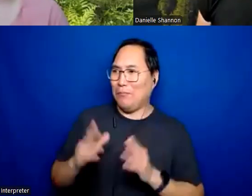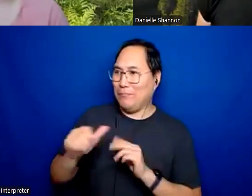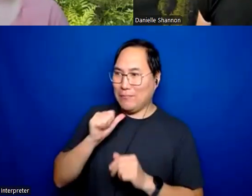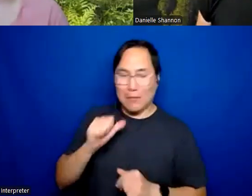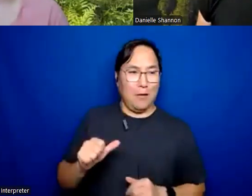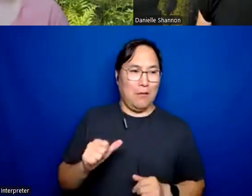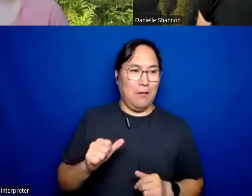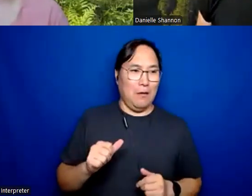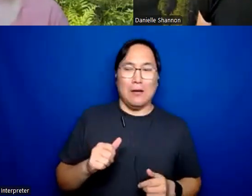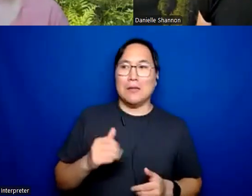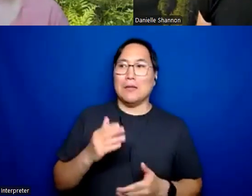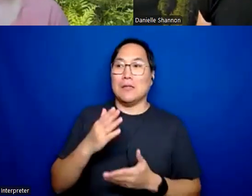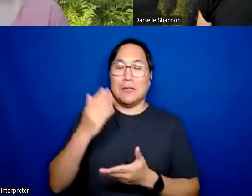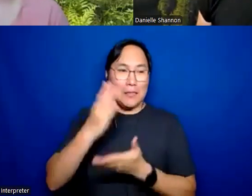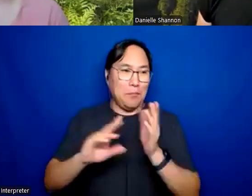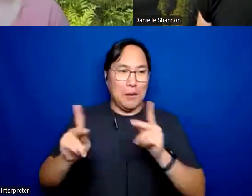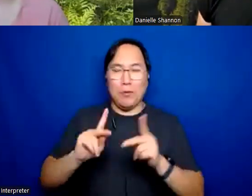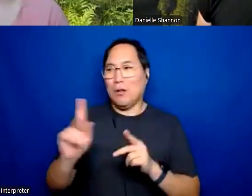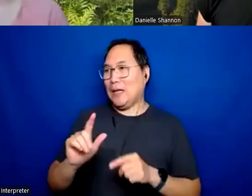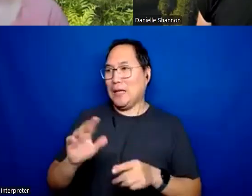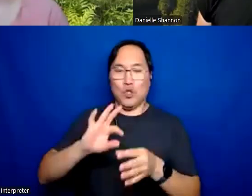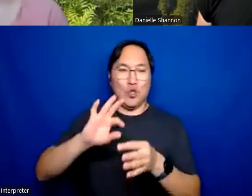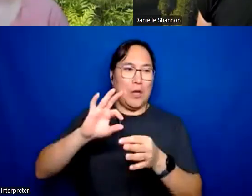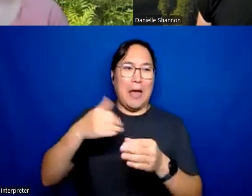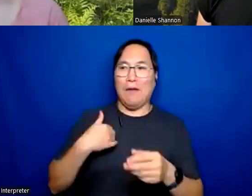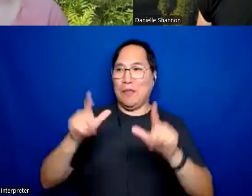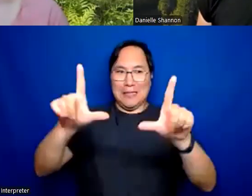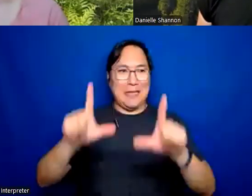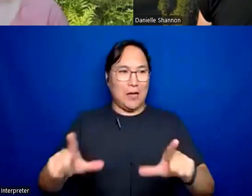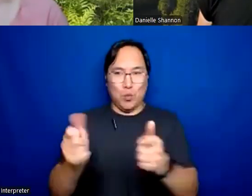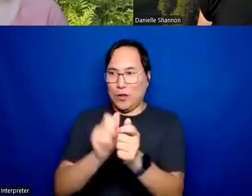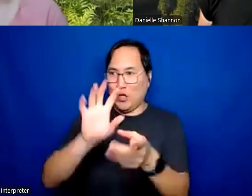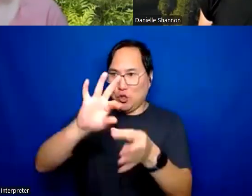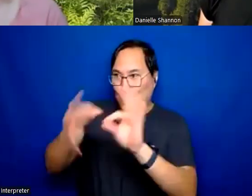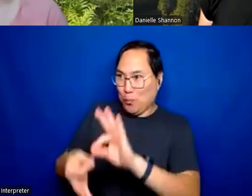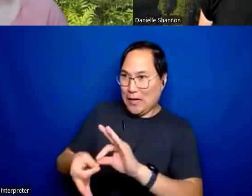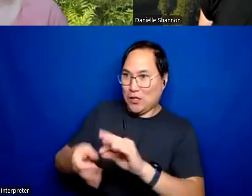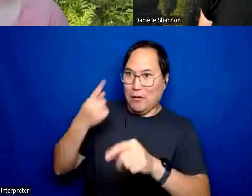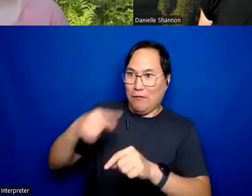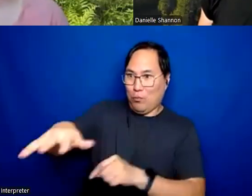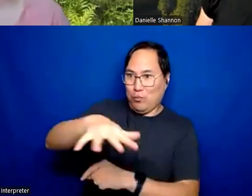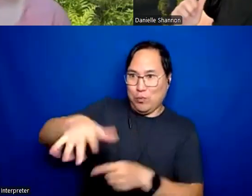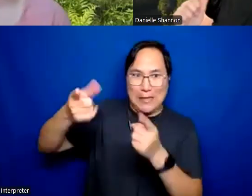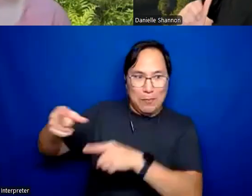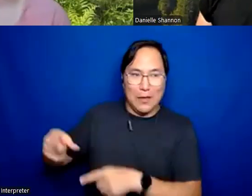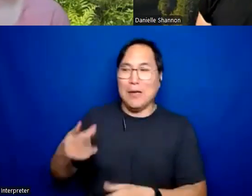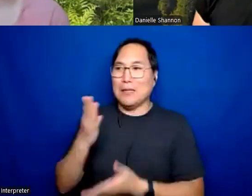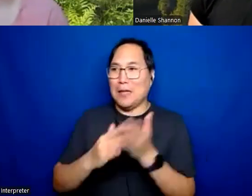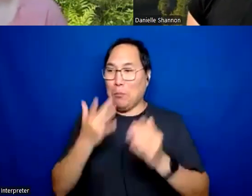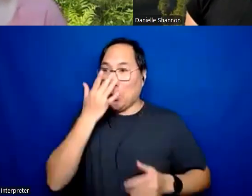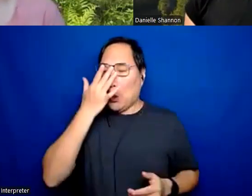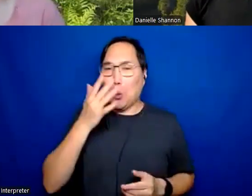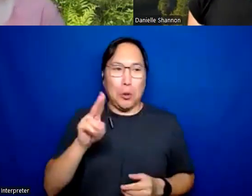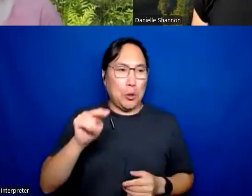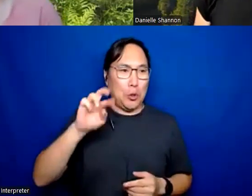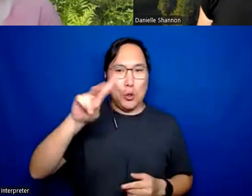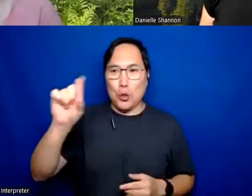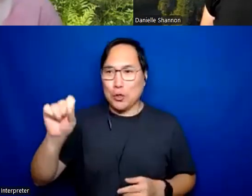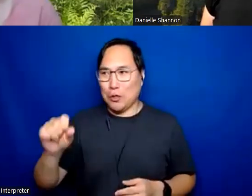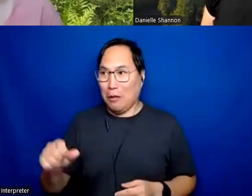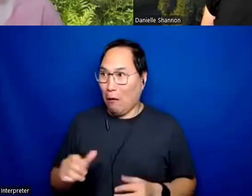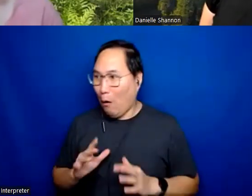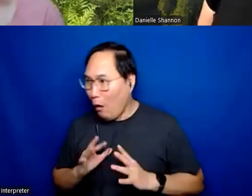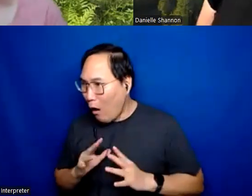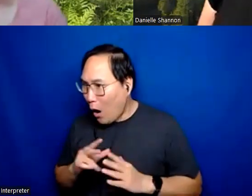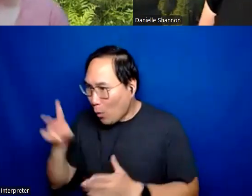with interpretive signage where maybe nerds like me will be reading all the signs and everybody else in the group is like a mile ahead because they haven't